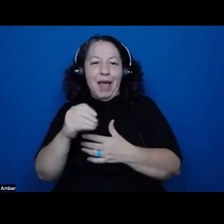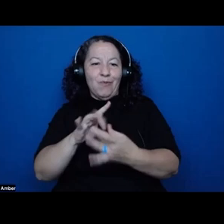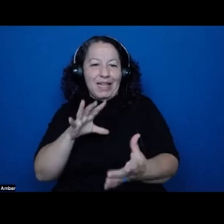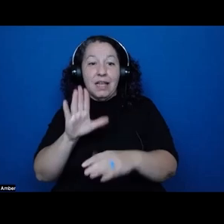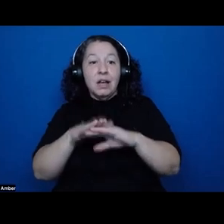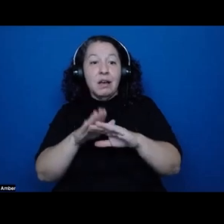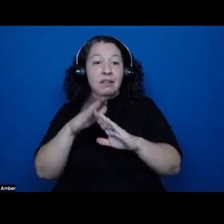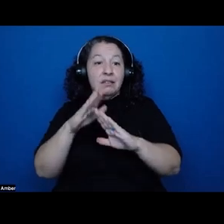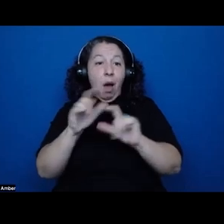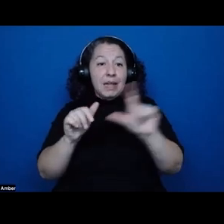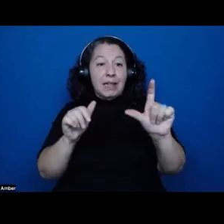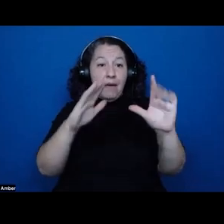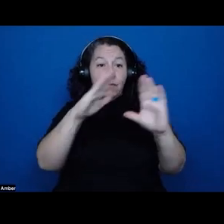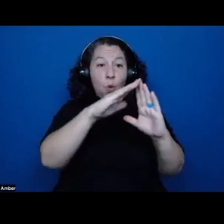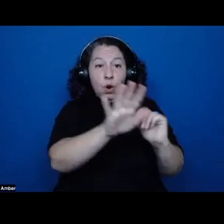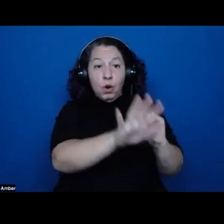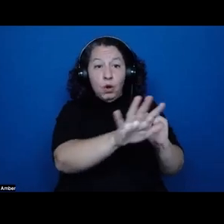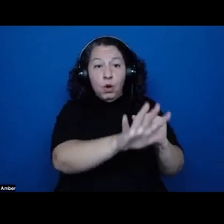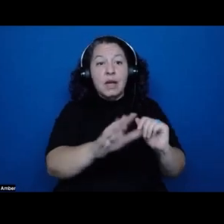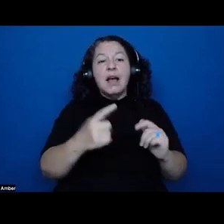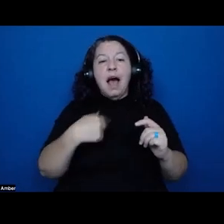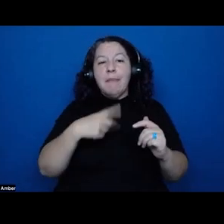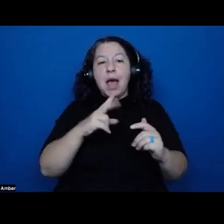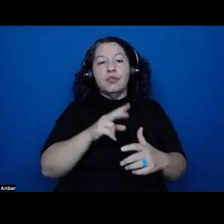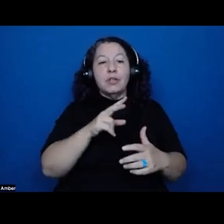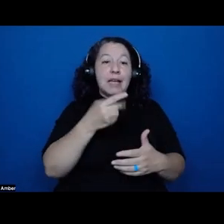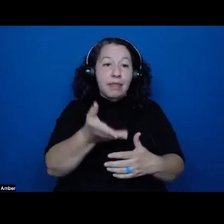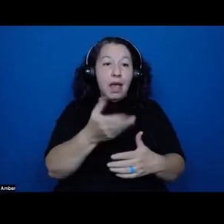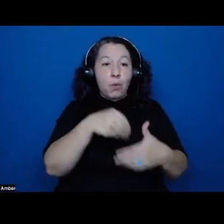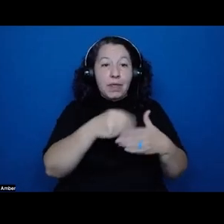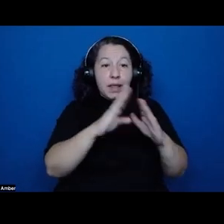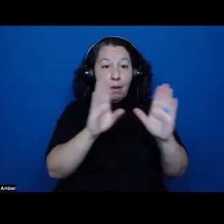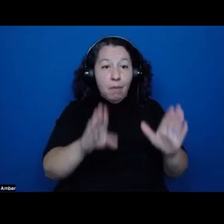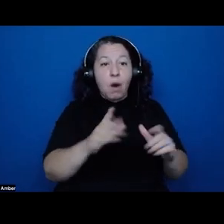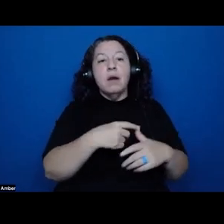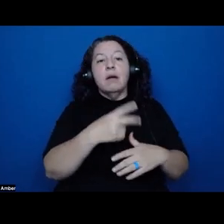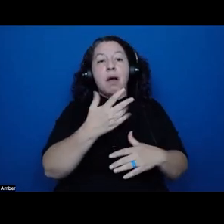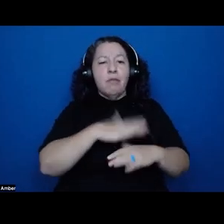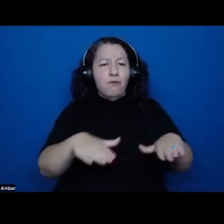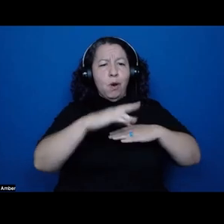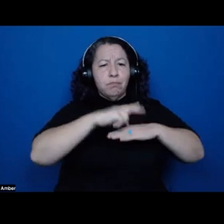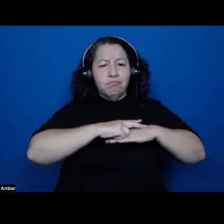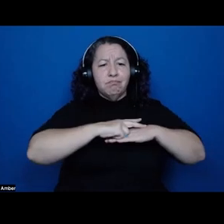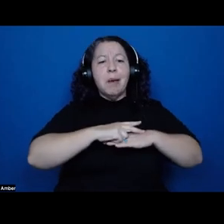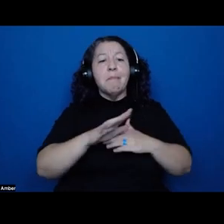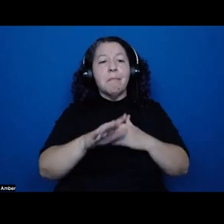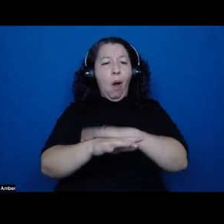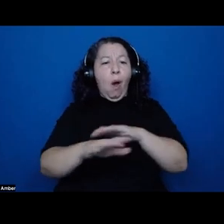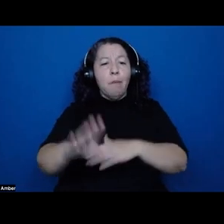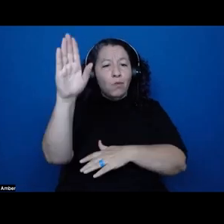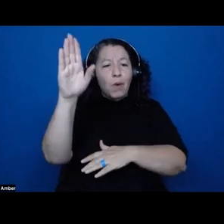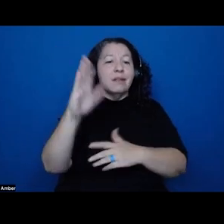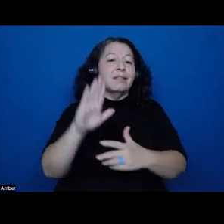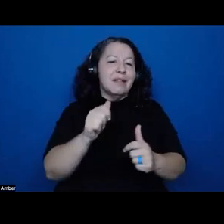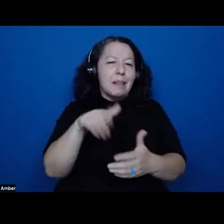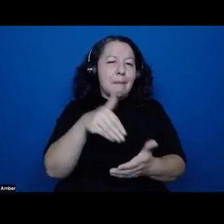it's I'm in a barn and I'm lying on the floor and I've kind of got my arms raised and I'm mid-performance, so mid-movement, and there's